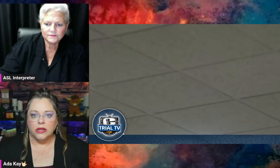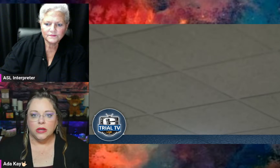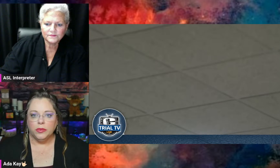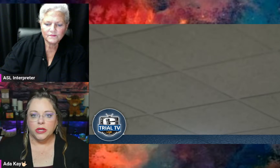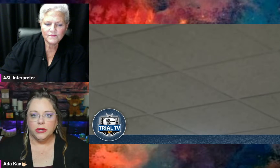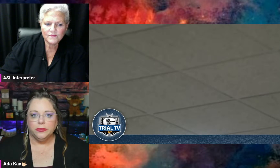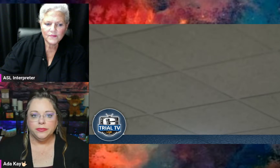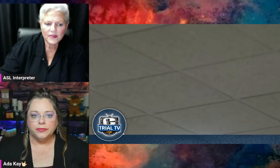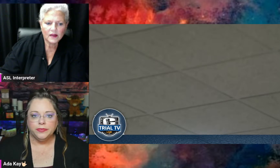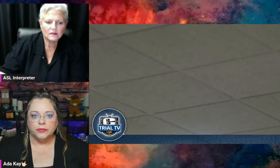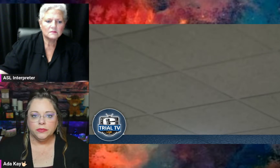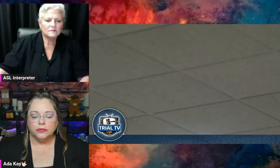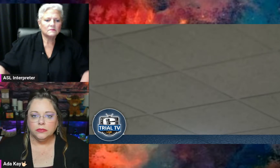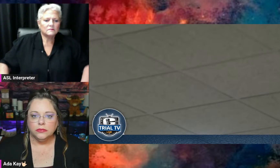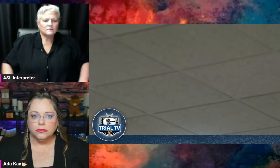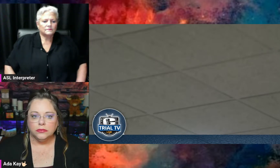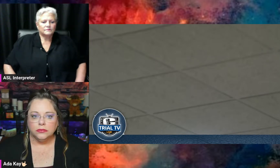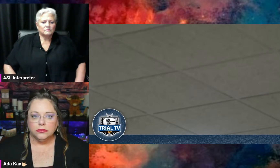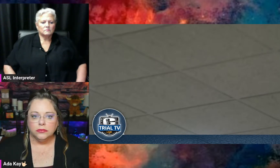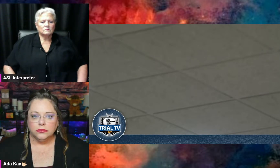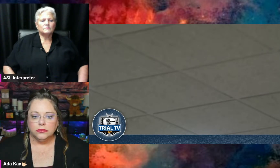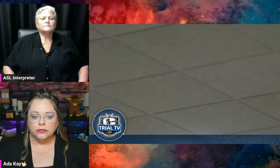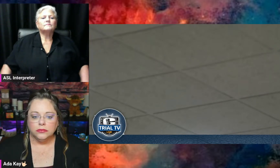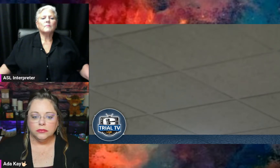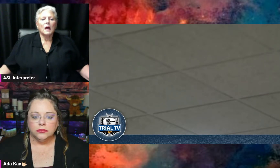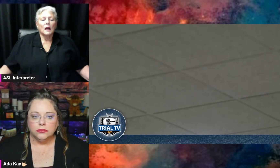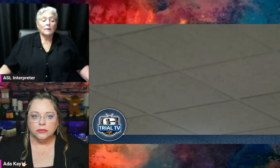That doesn't help any.